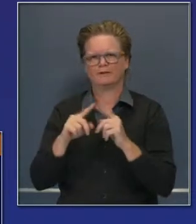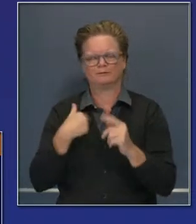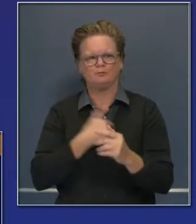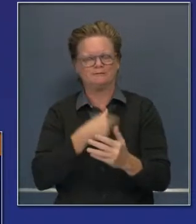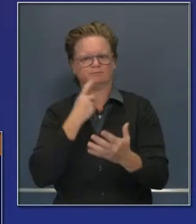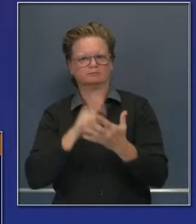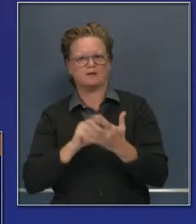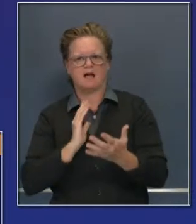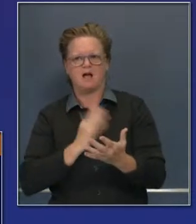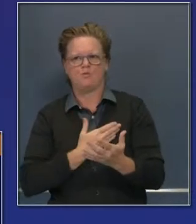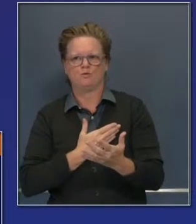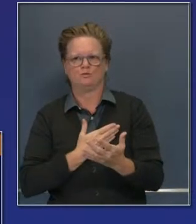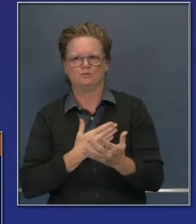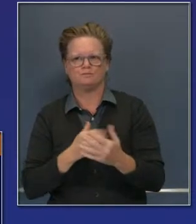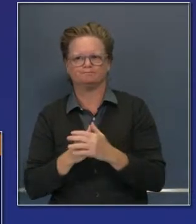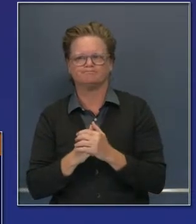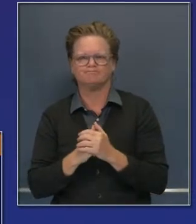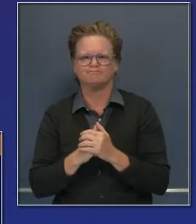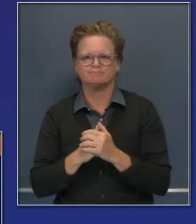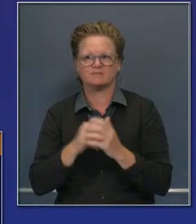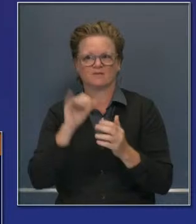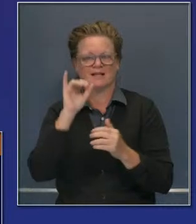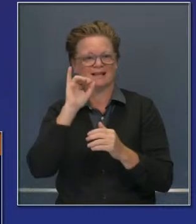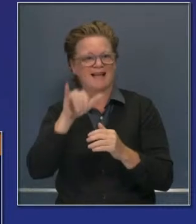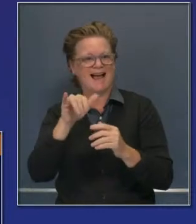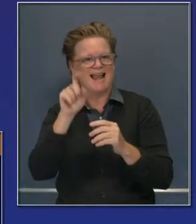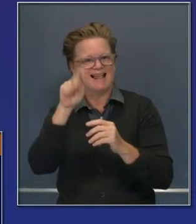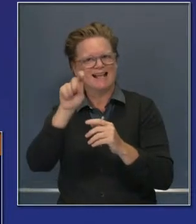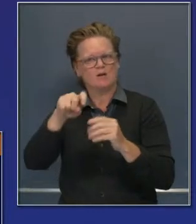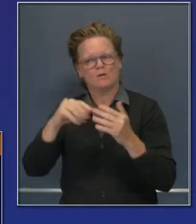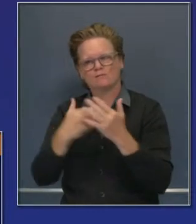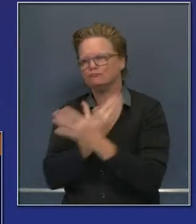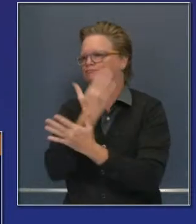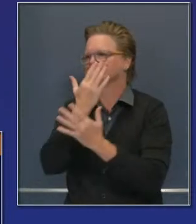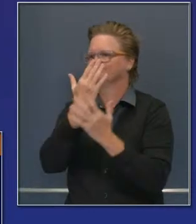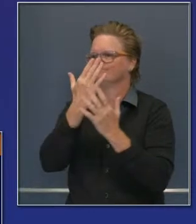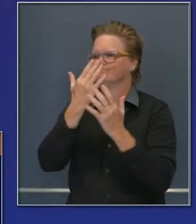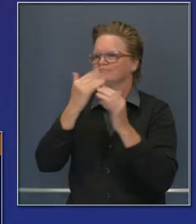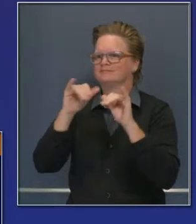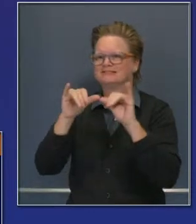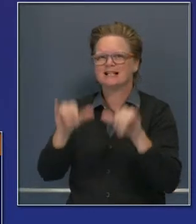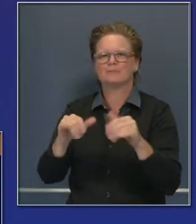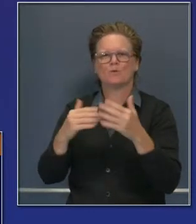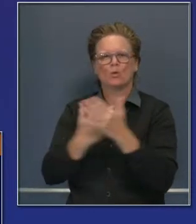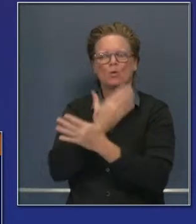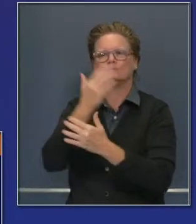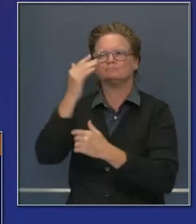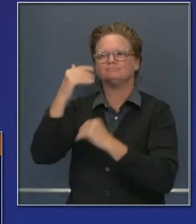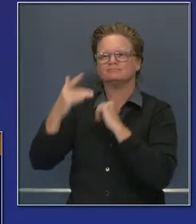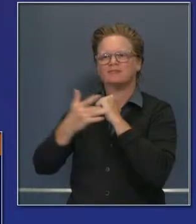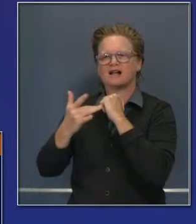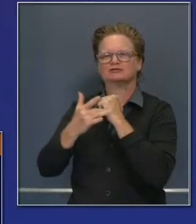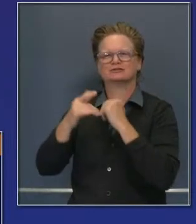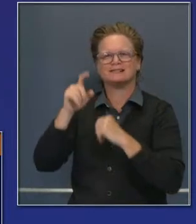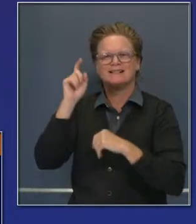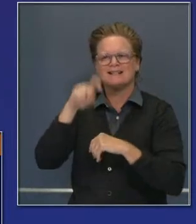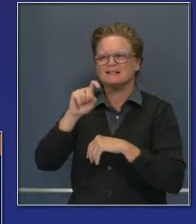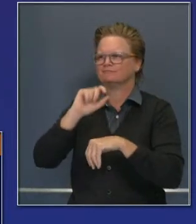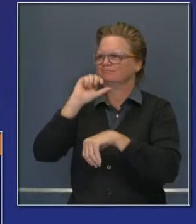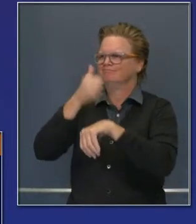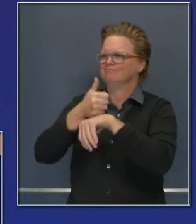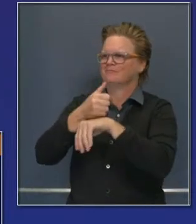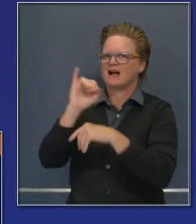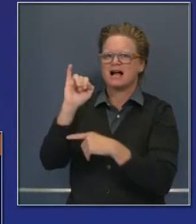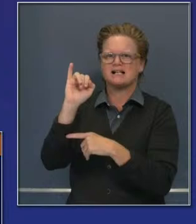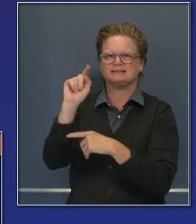completely reimagine our approach to large-scale IT procurement. The fact that we have been consistently one of the